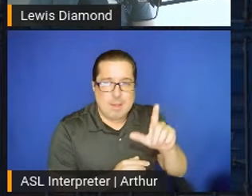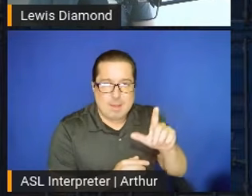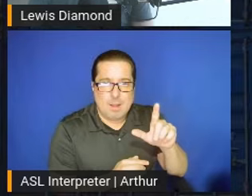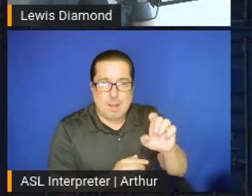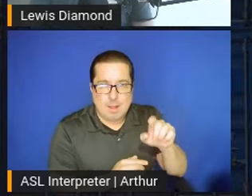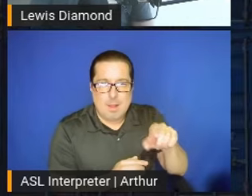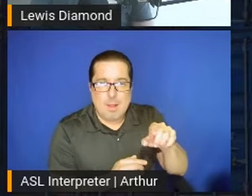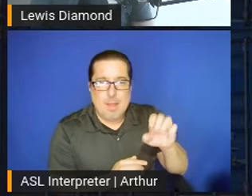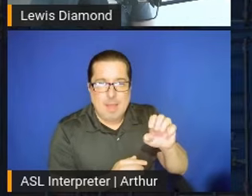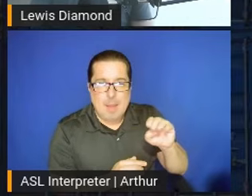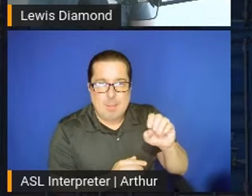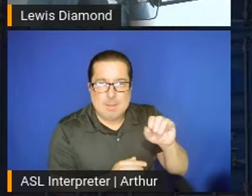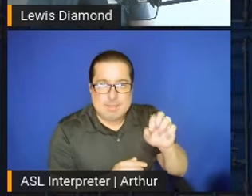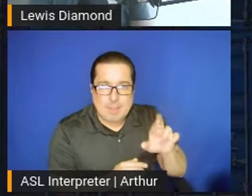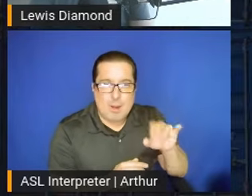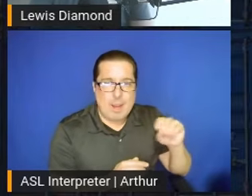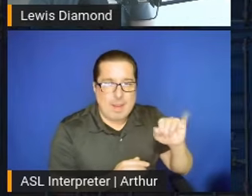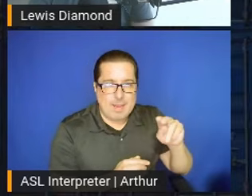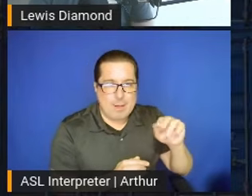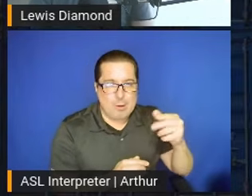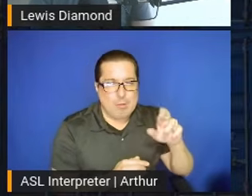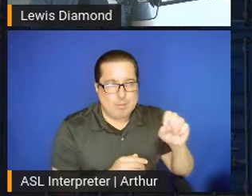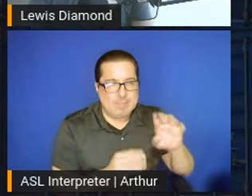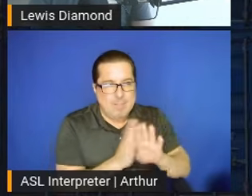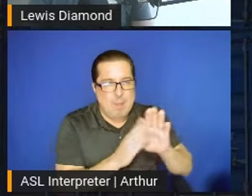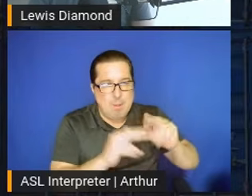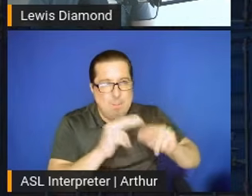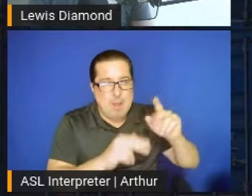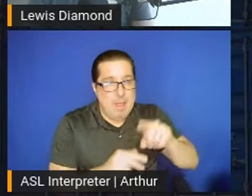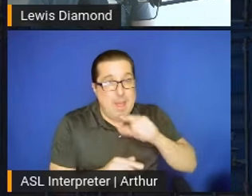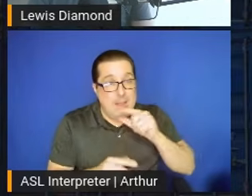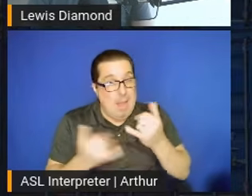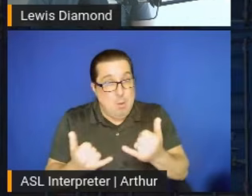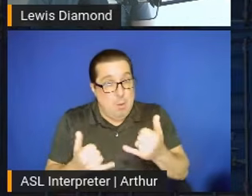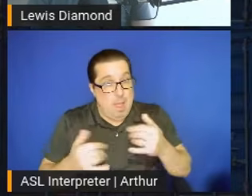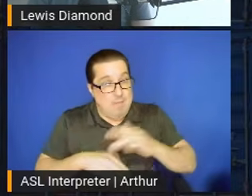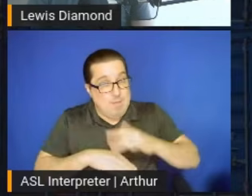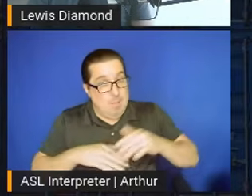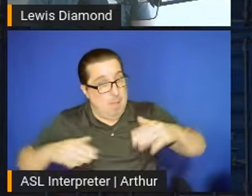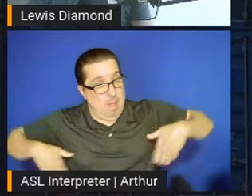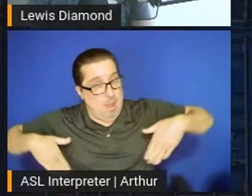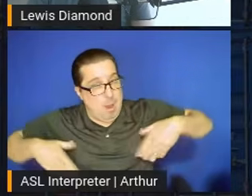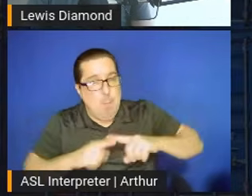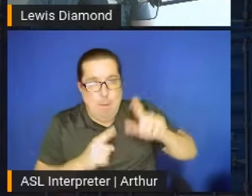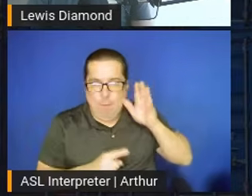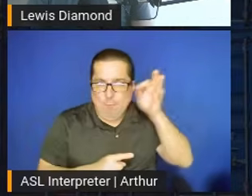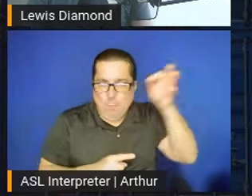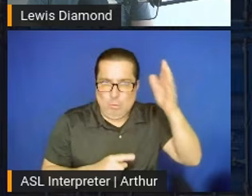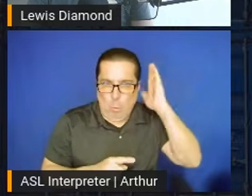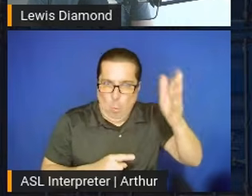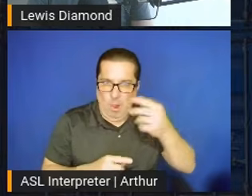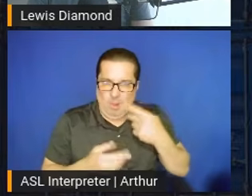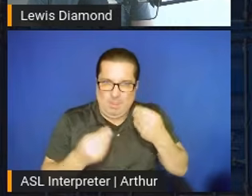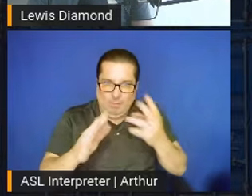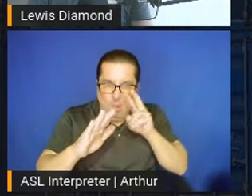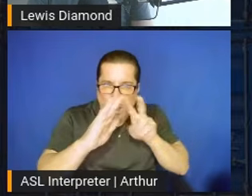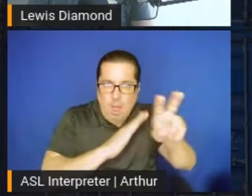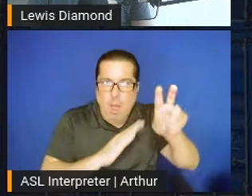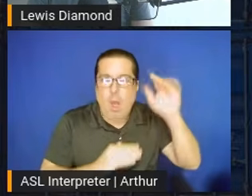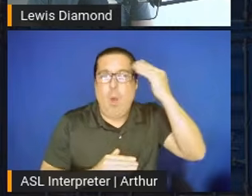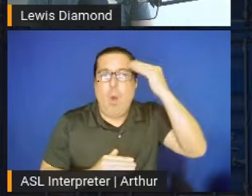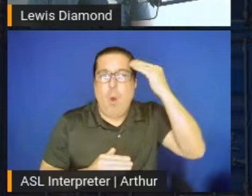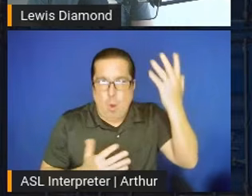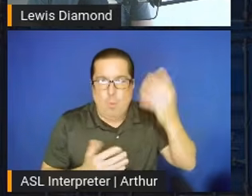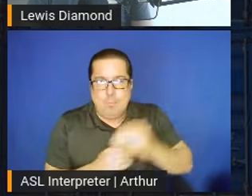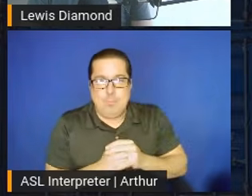build. This is not available today, but this is something that's coming in the future. And as you can see at the top here, there's a